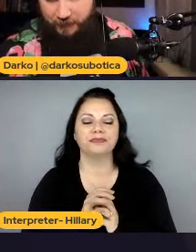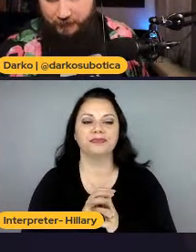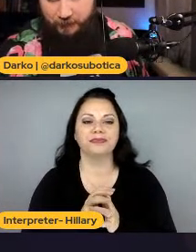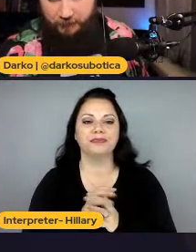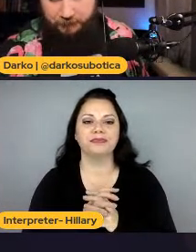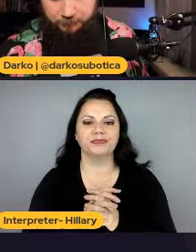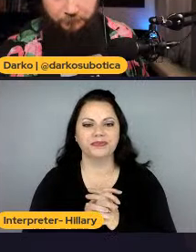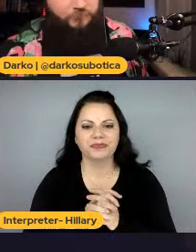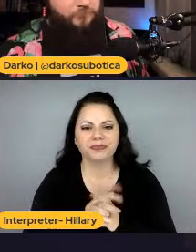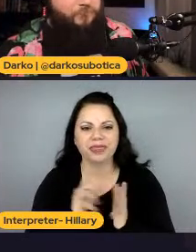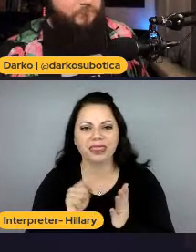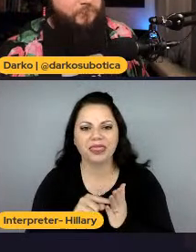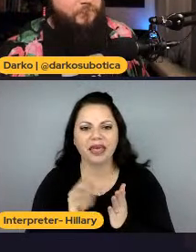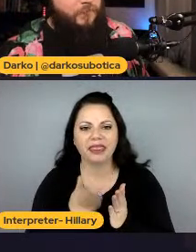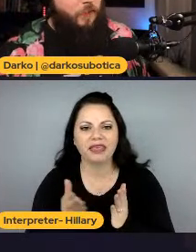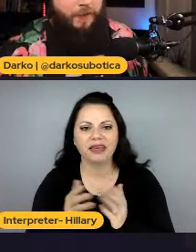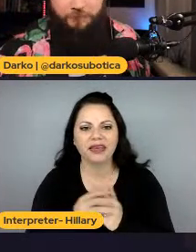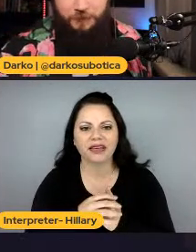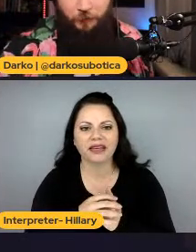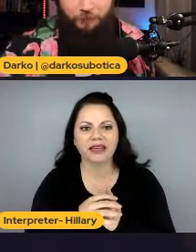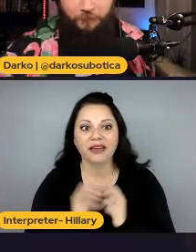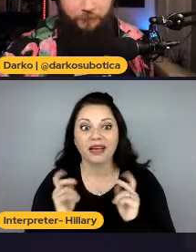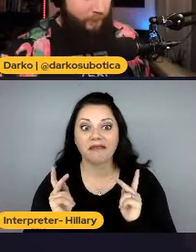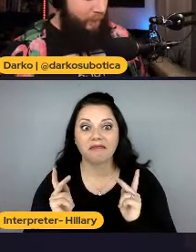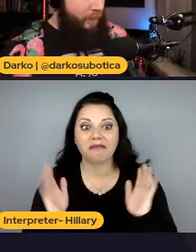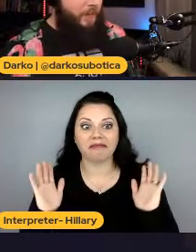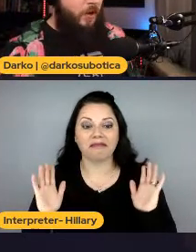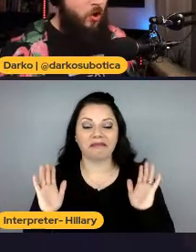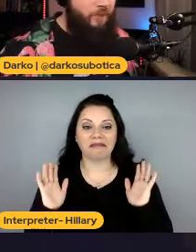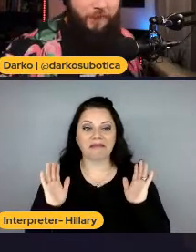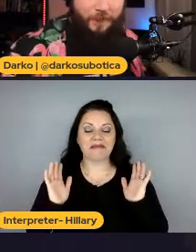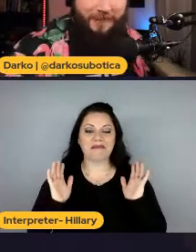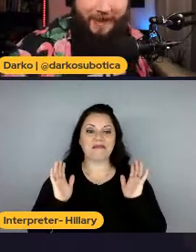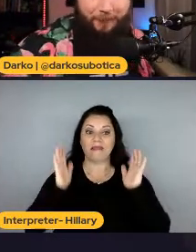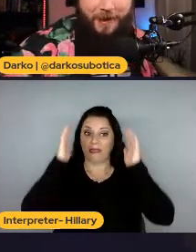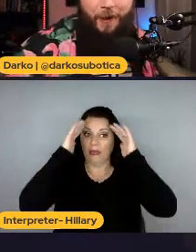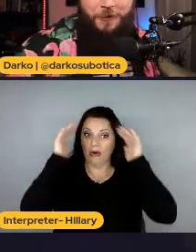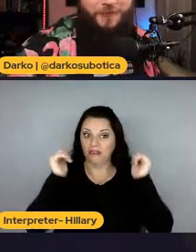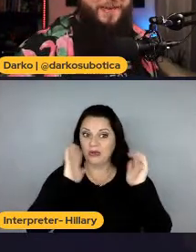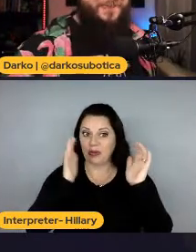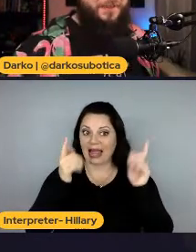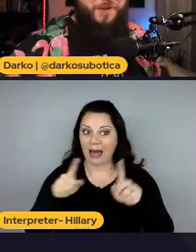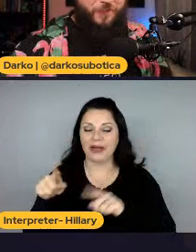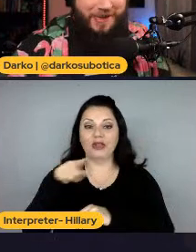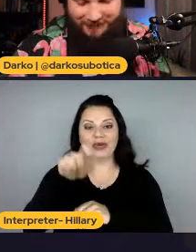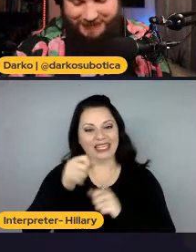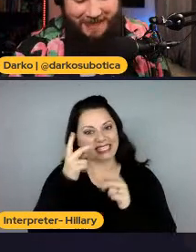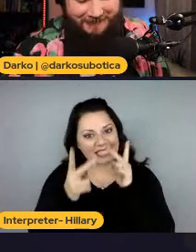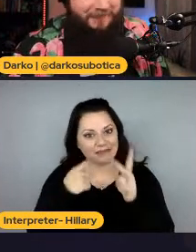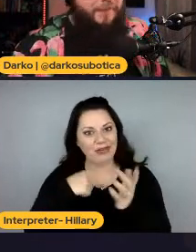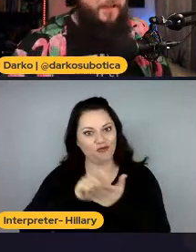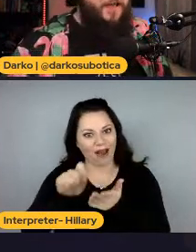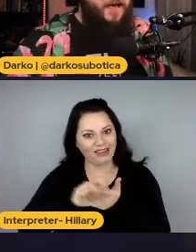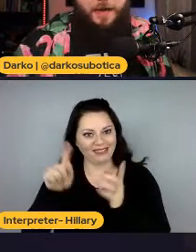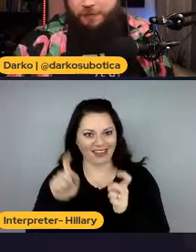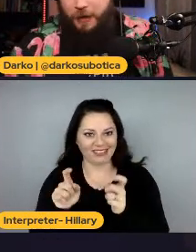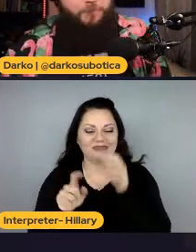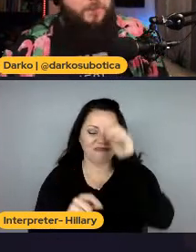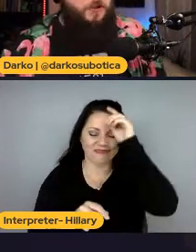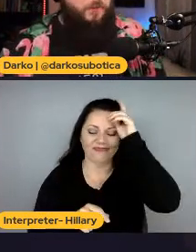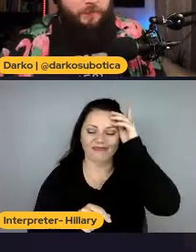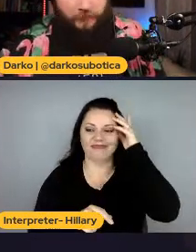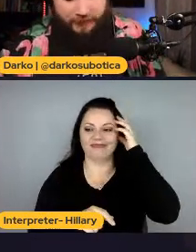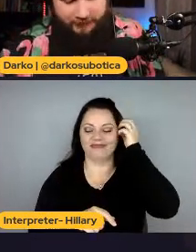That thing. Okay, so hopefully what's going to happen now, you're going to see me write a test.